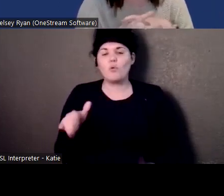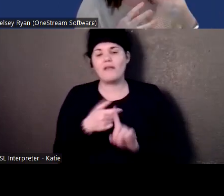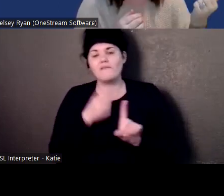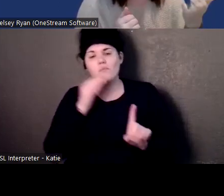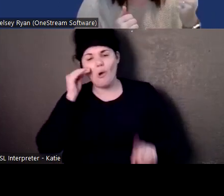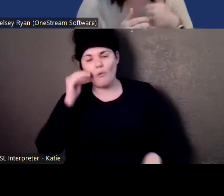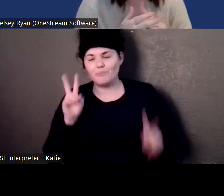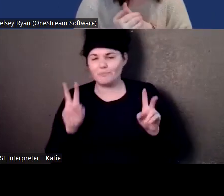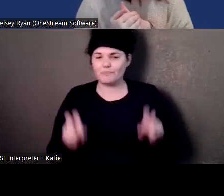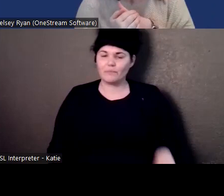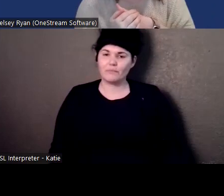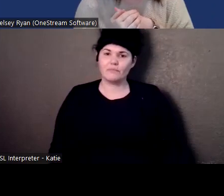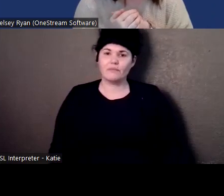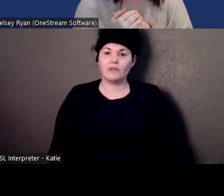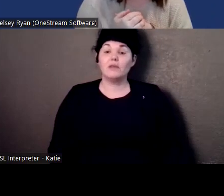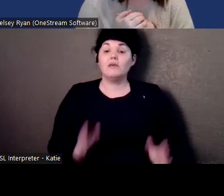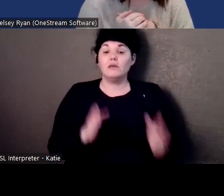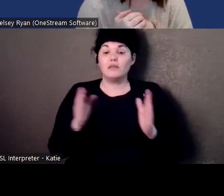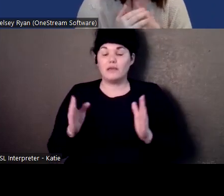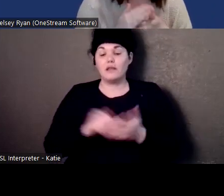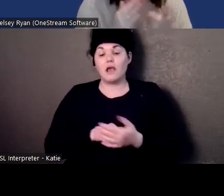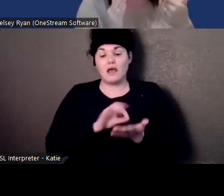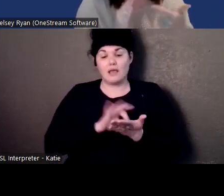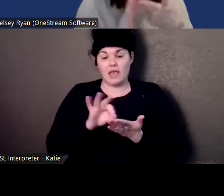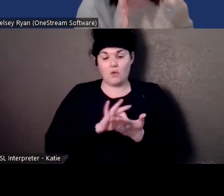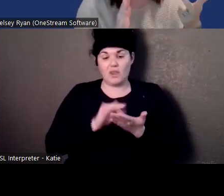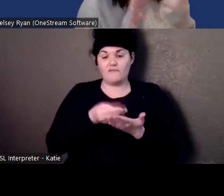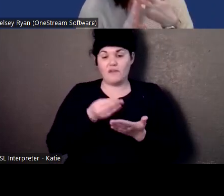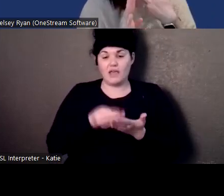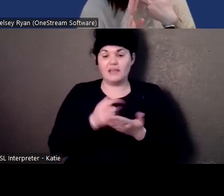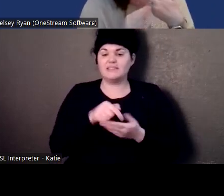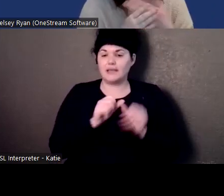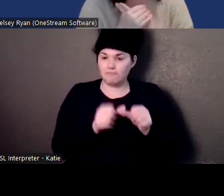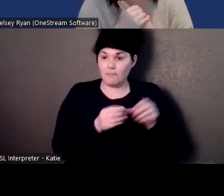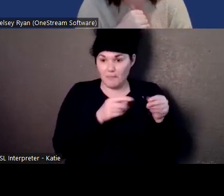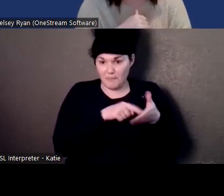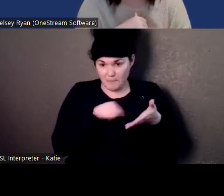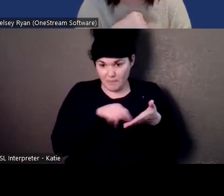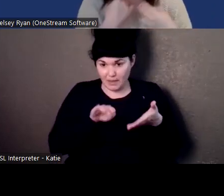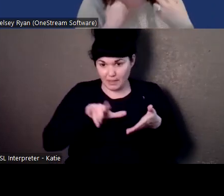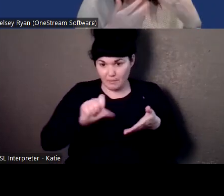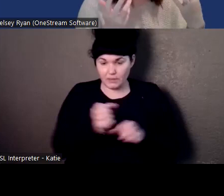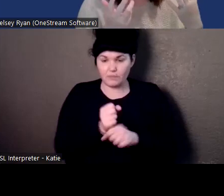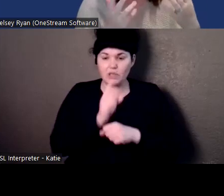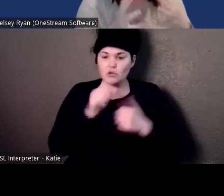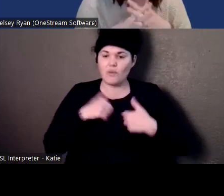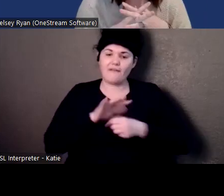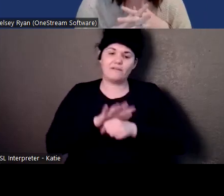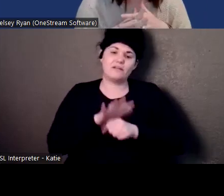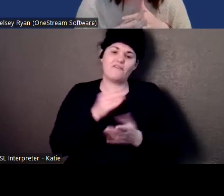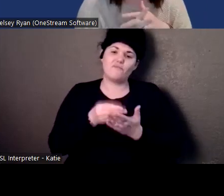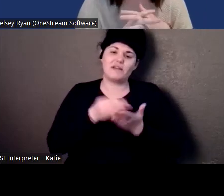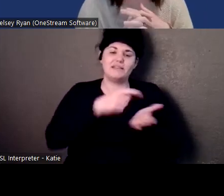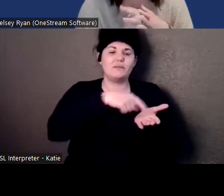got obviously accounting and finance, the folks that are keeping the bills paid, the lights on, ensuring that we have money to pay everyone, all of that